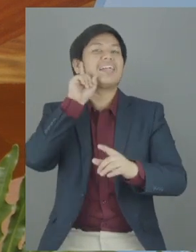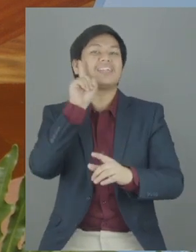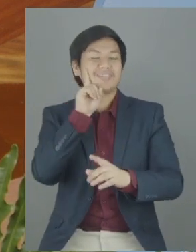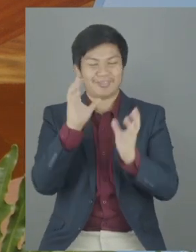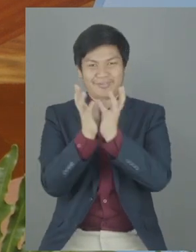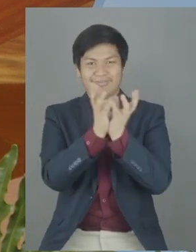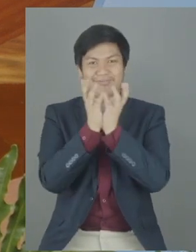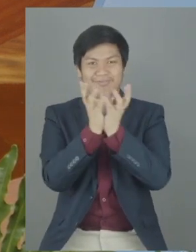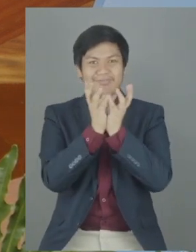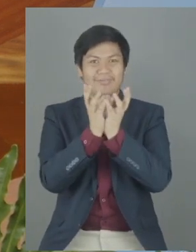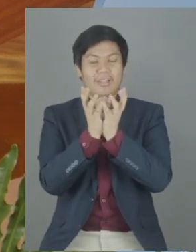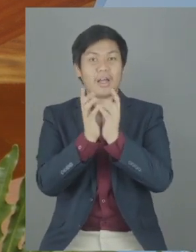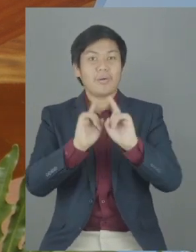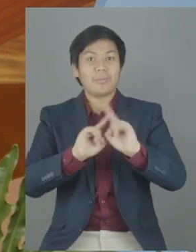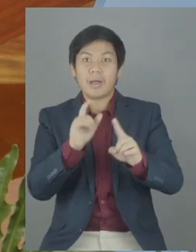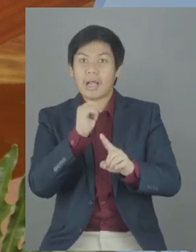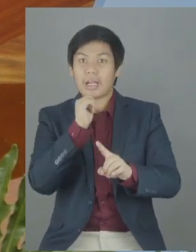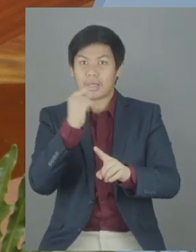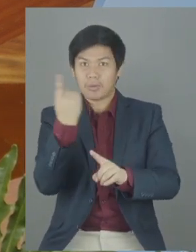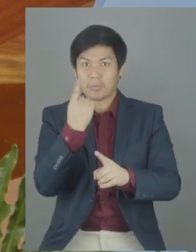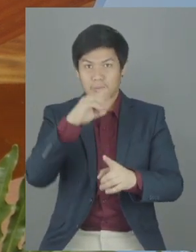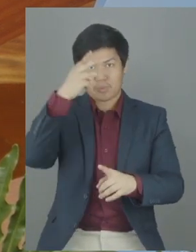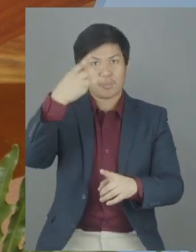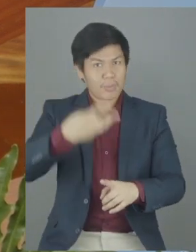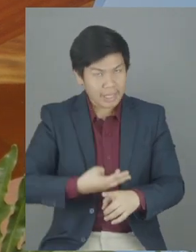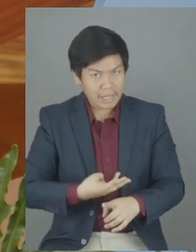community. But they're not just welcome.